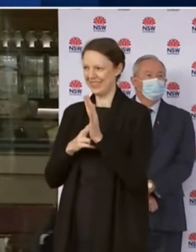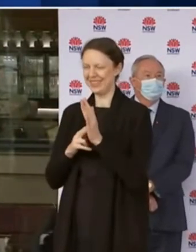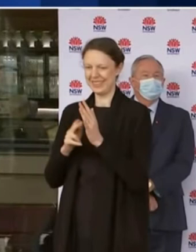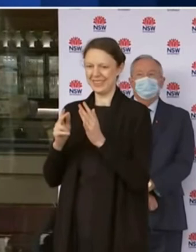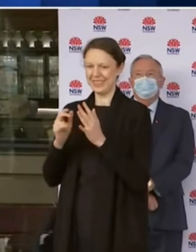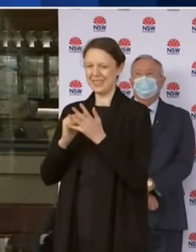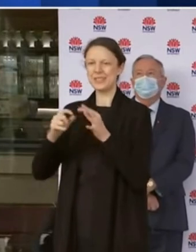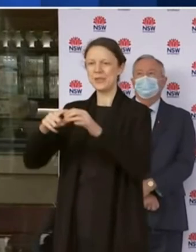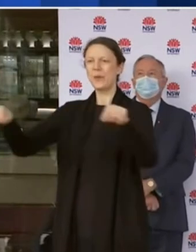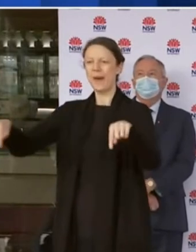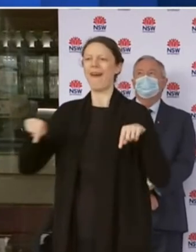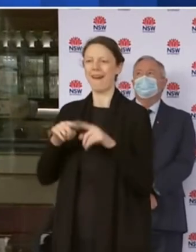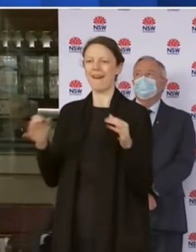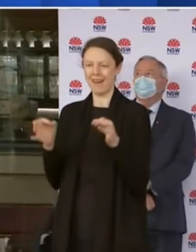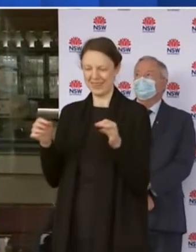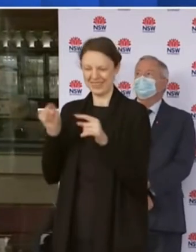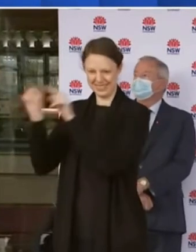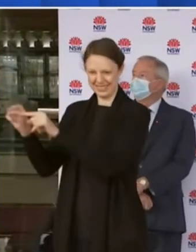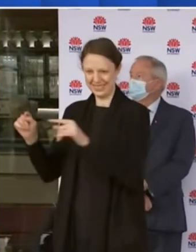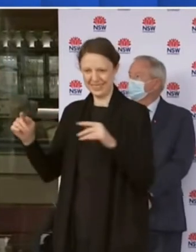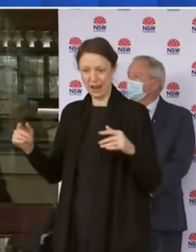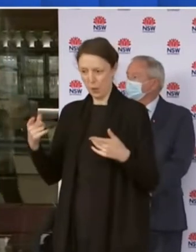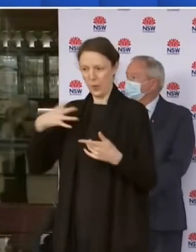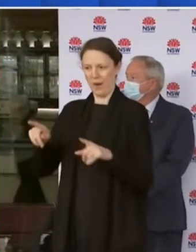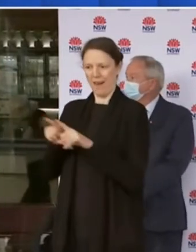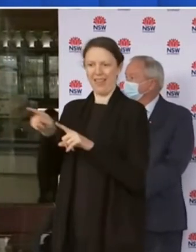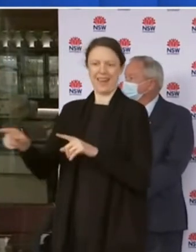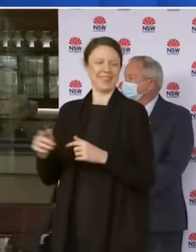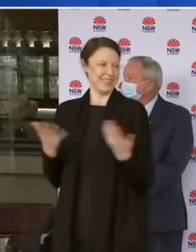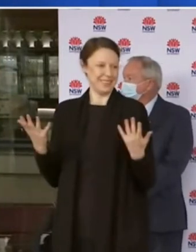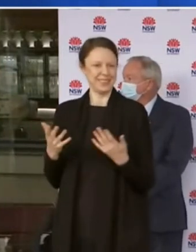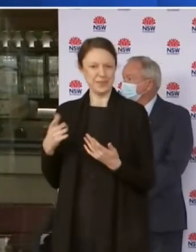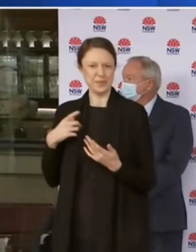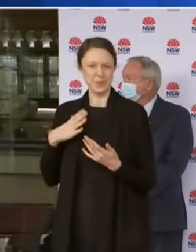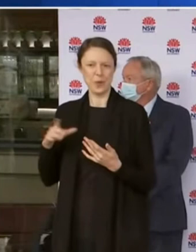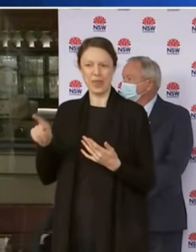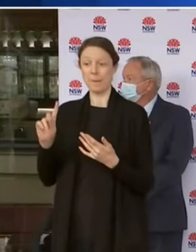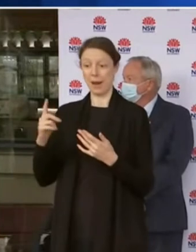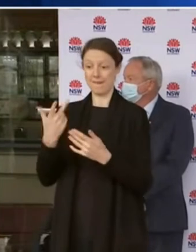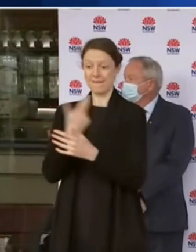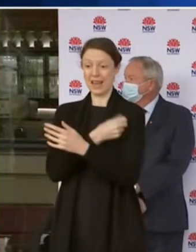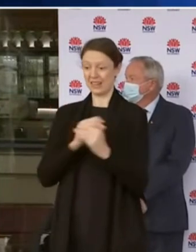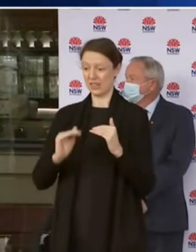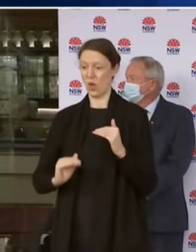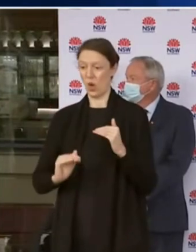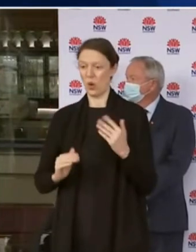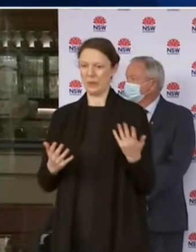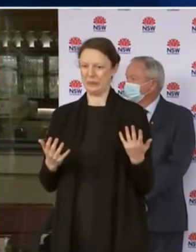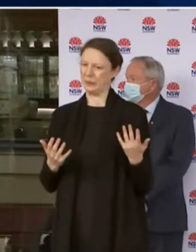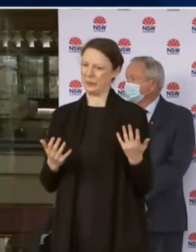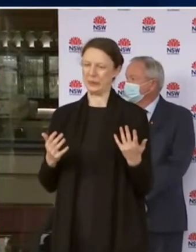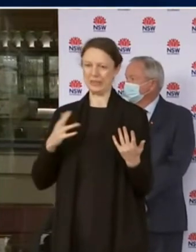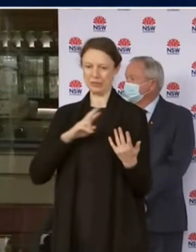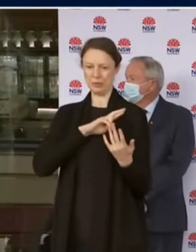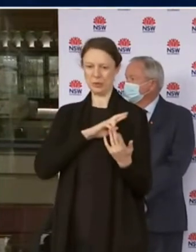that success looks like. that's where we'll get to. And ultimately, though, when you have a vaccination rate that is so low, our